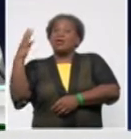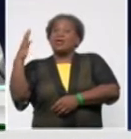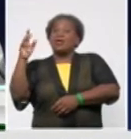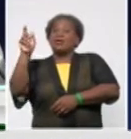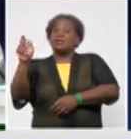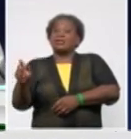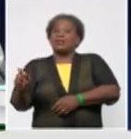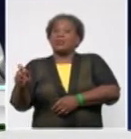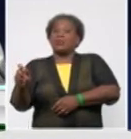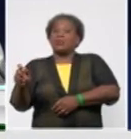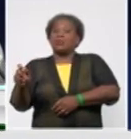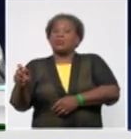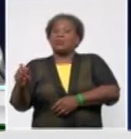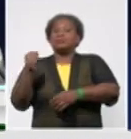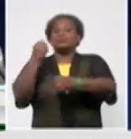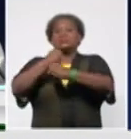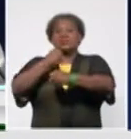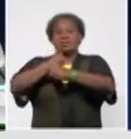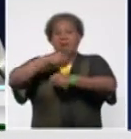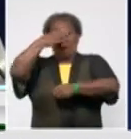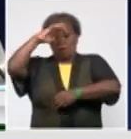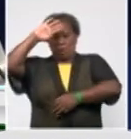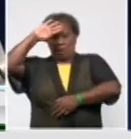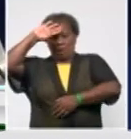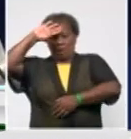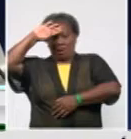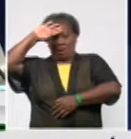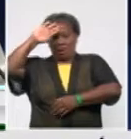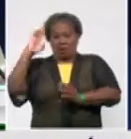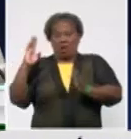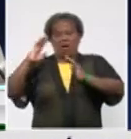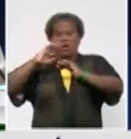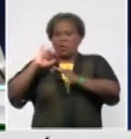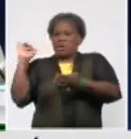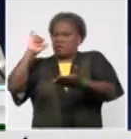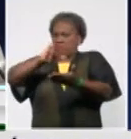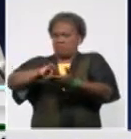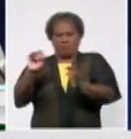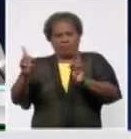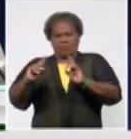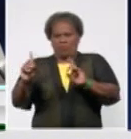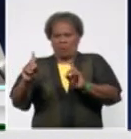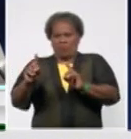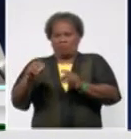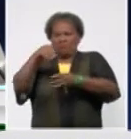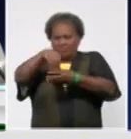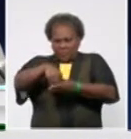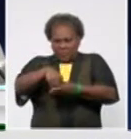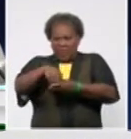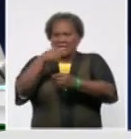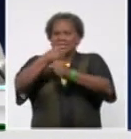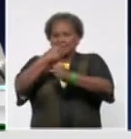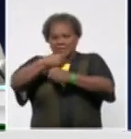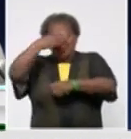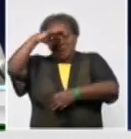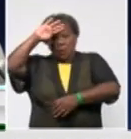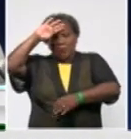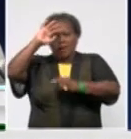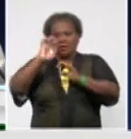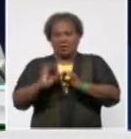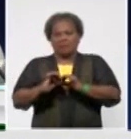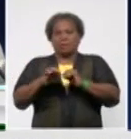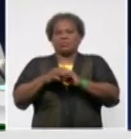or 1.2% over the last 15 days whose source of infection is being investigated. Of the